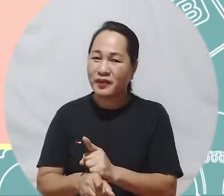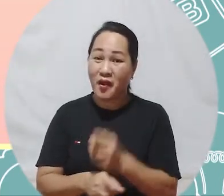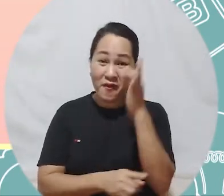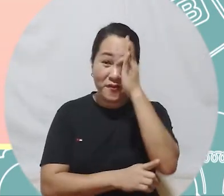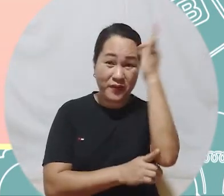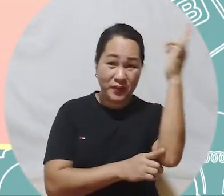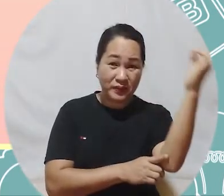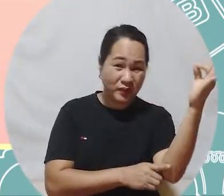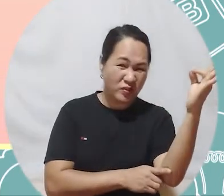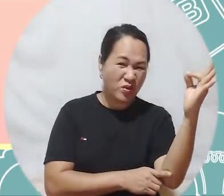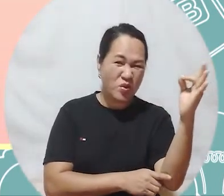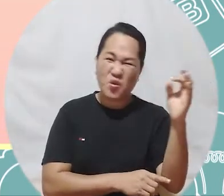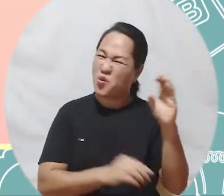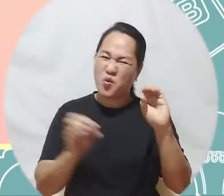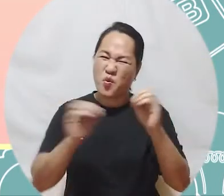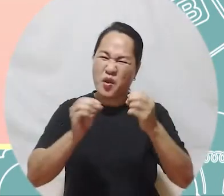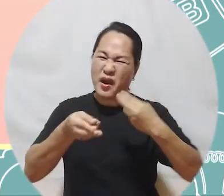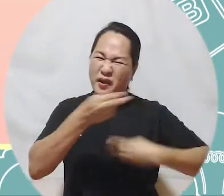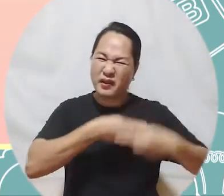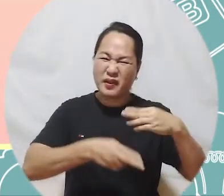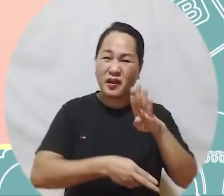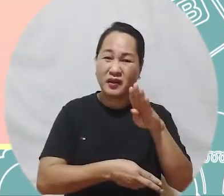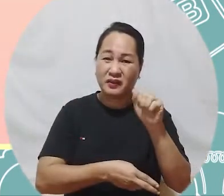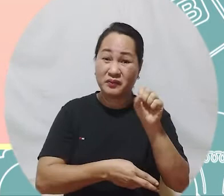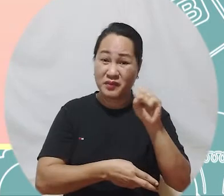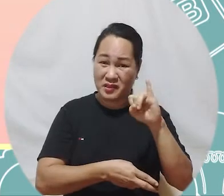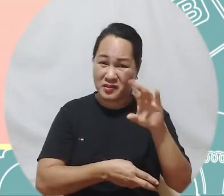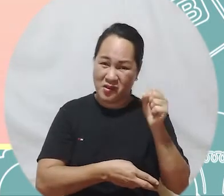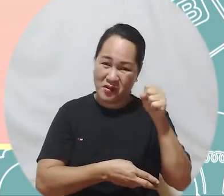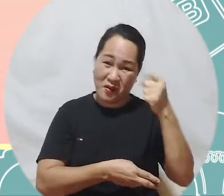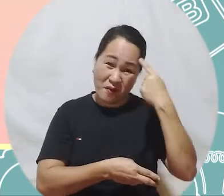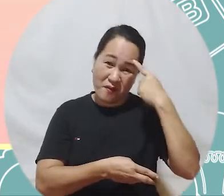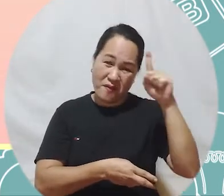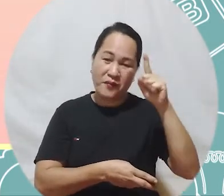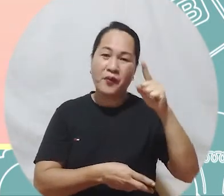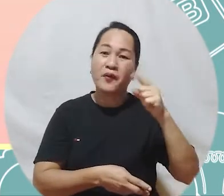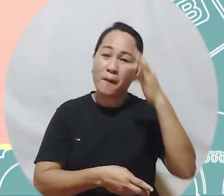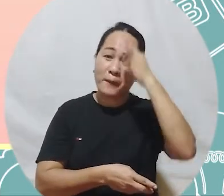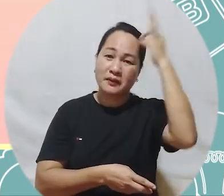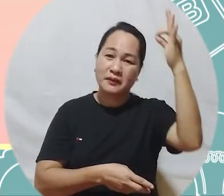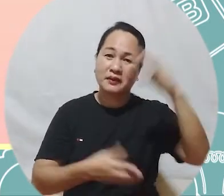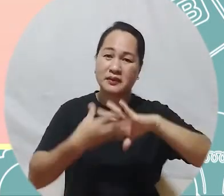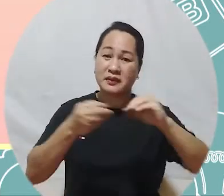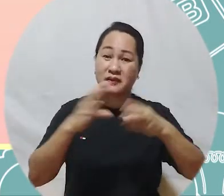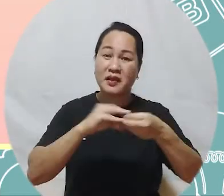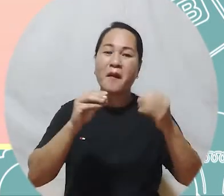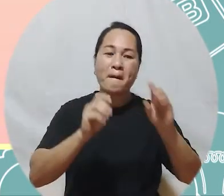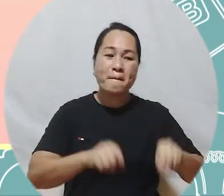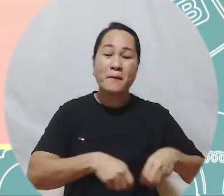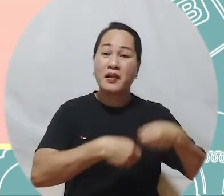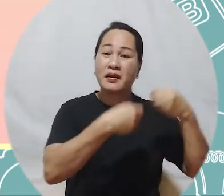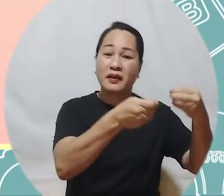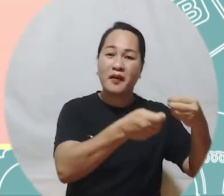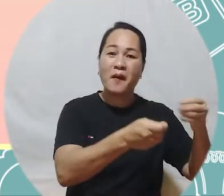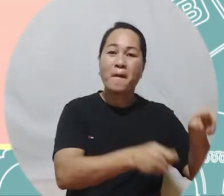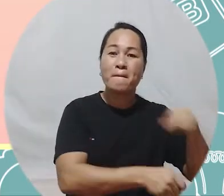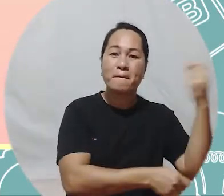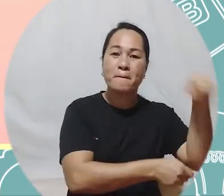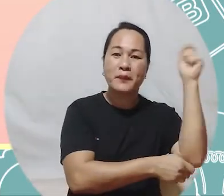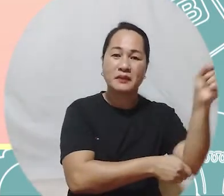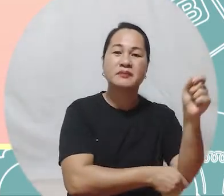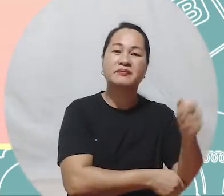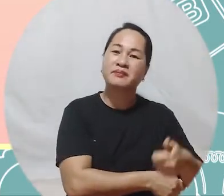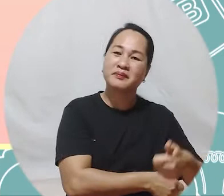Correct! Fantasy! There is no historical basis for fantasy stories. So, we shall put the magic wand beside